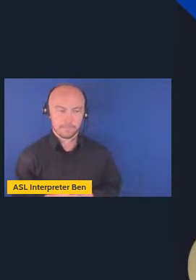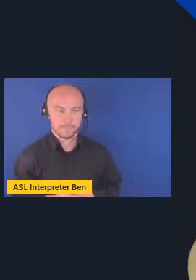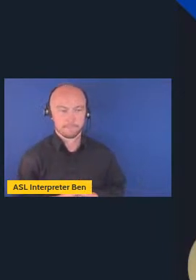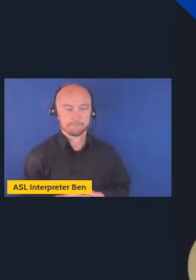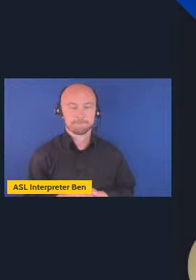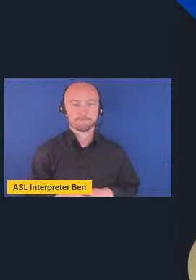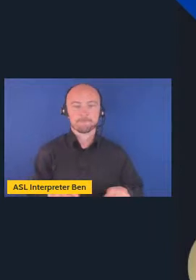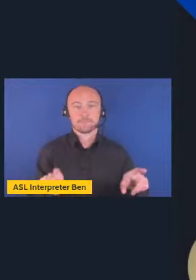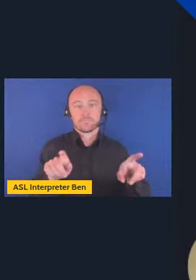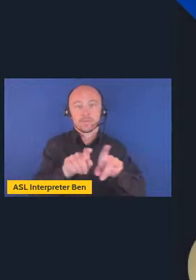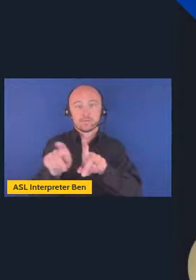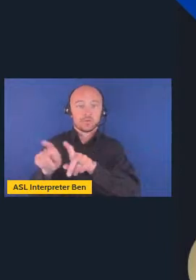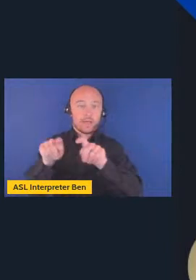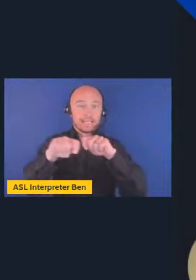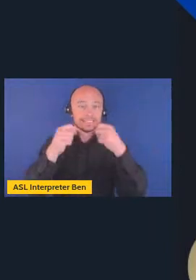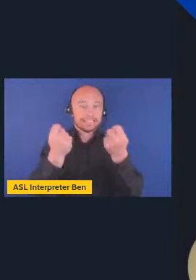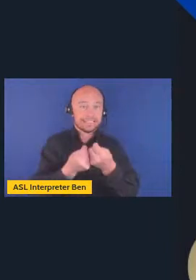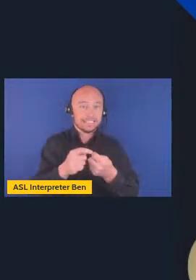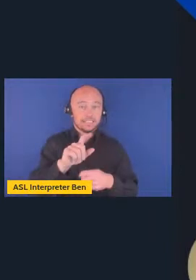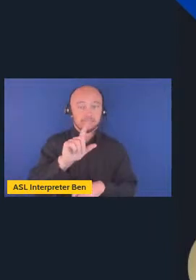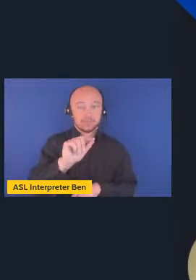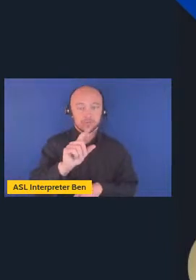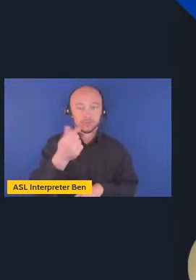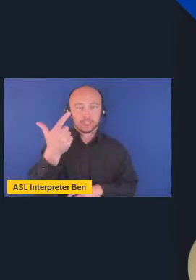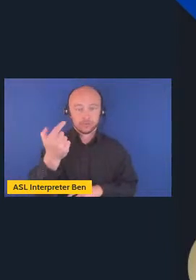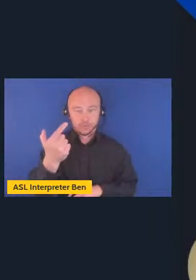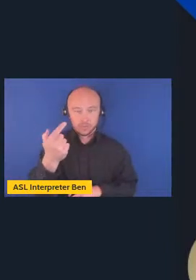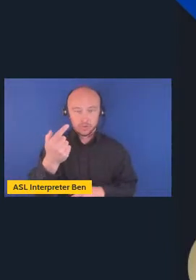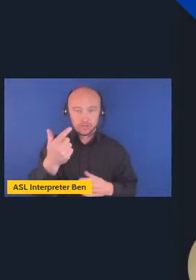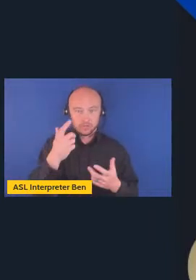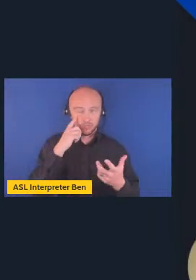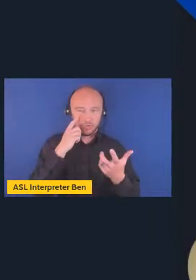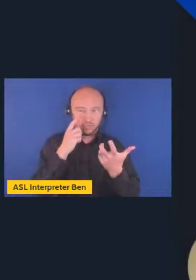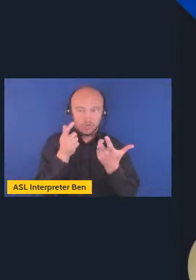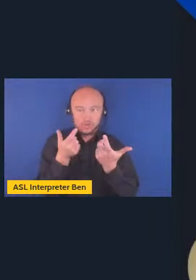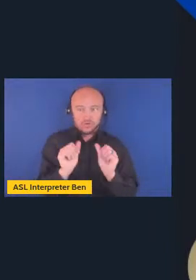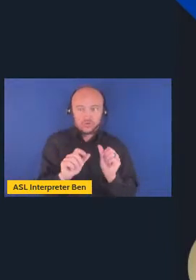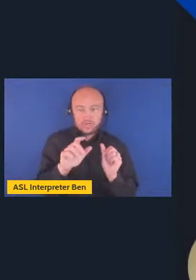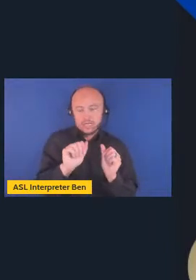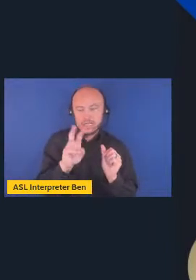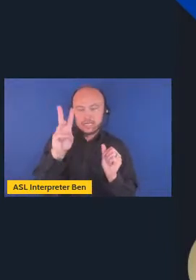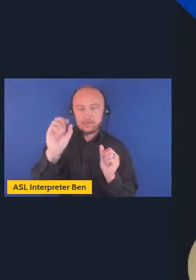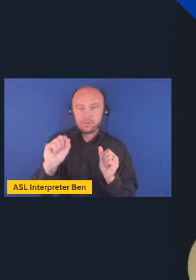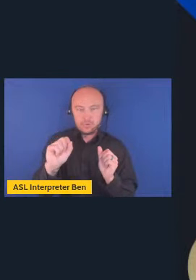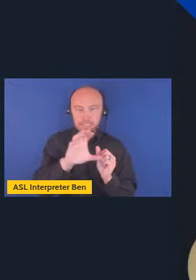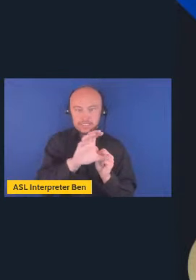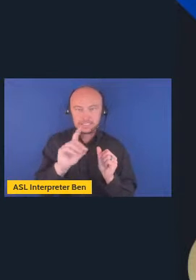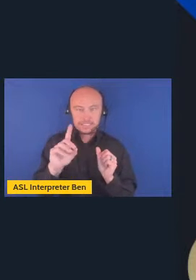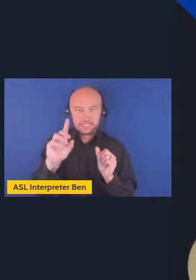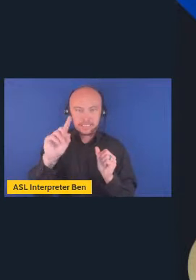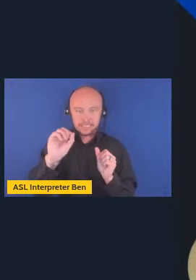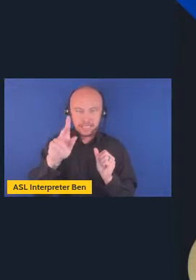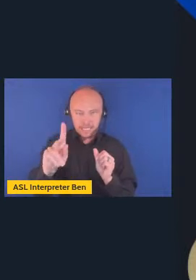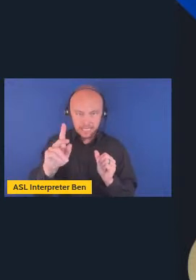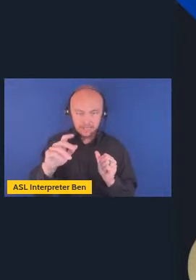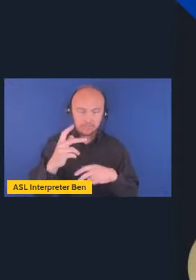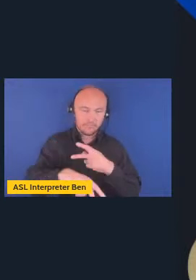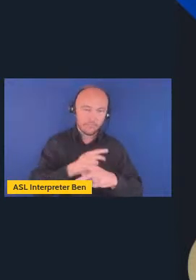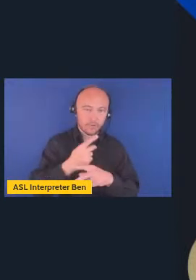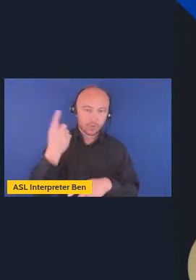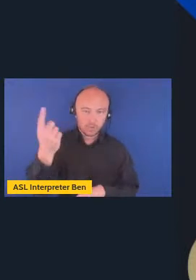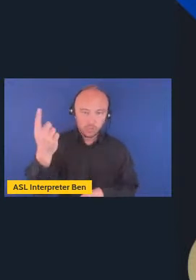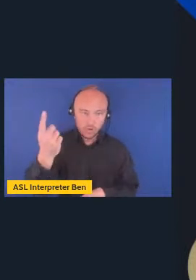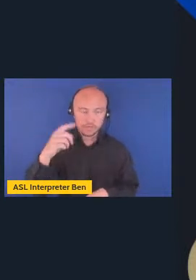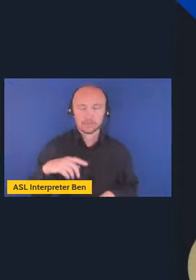in 2021, we decided to try out this AWS CDK. It was at version 1 at the time, and it was